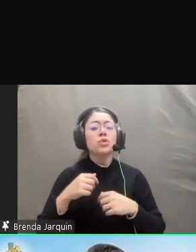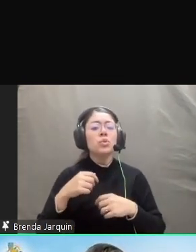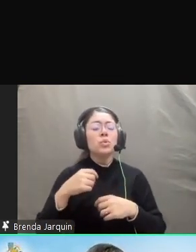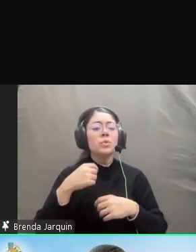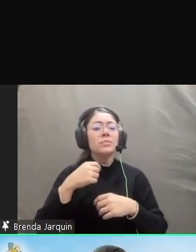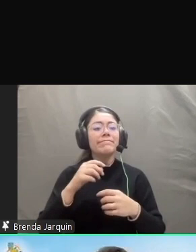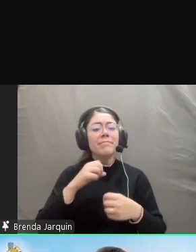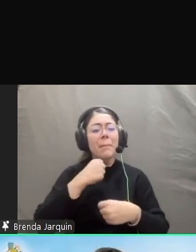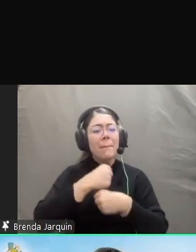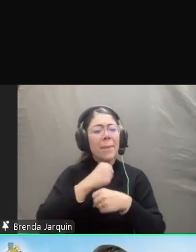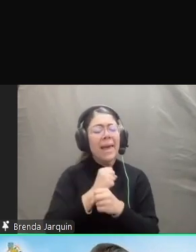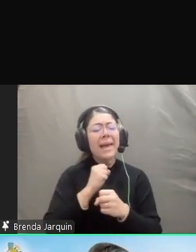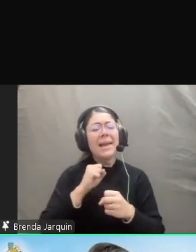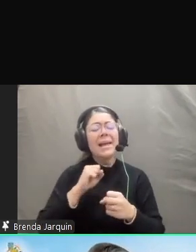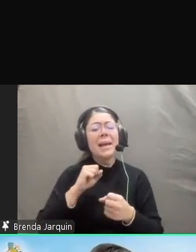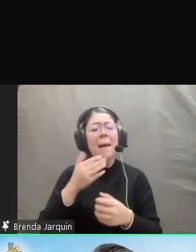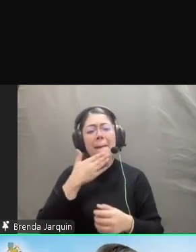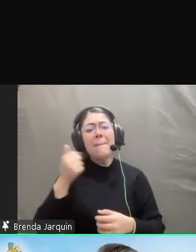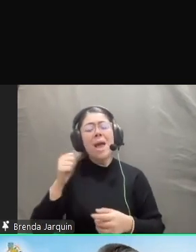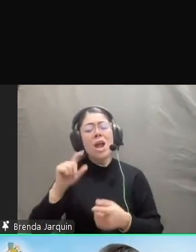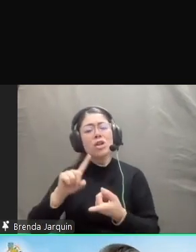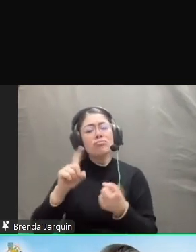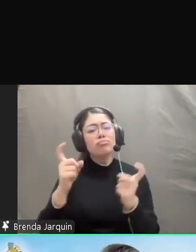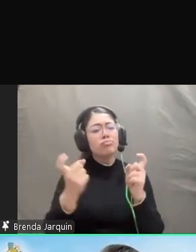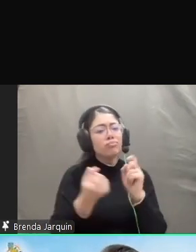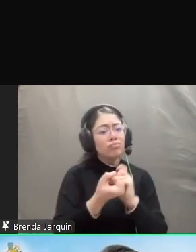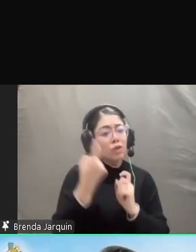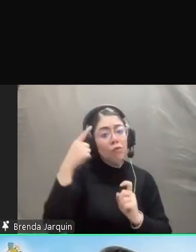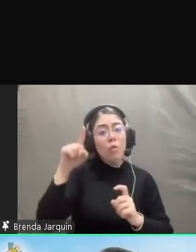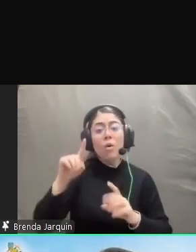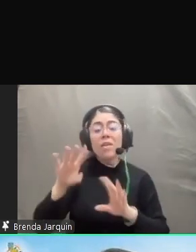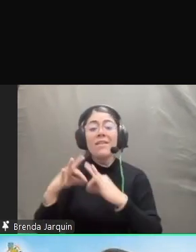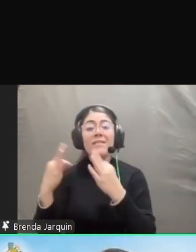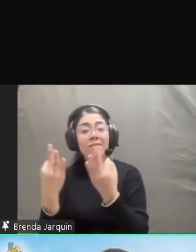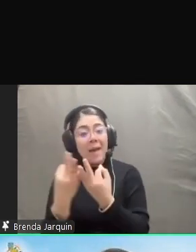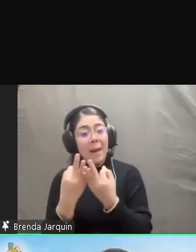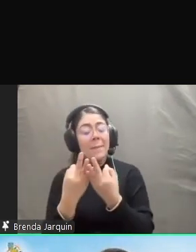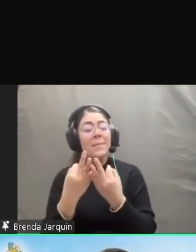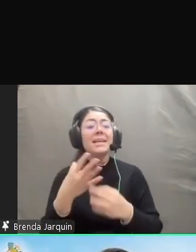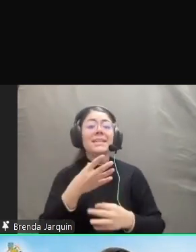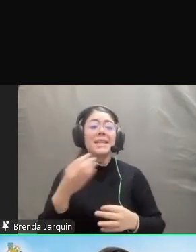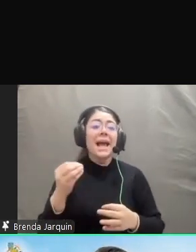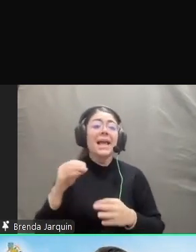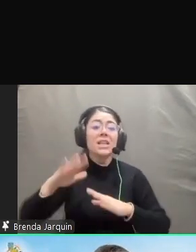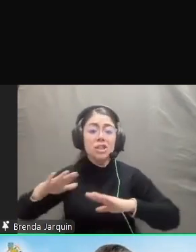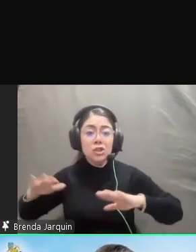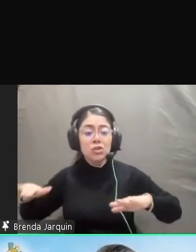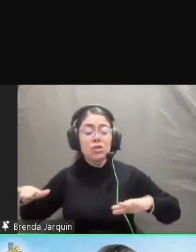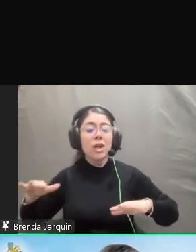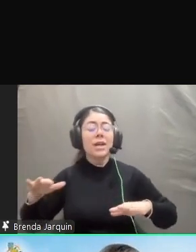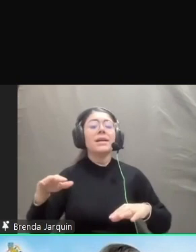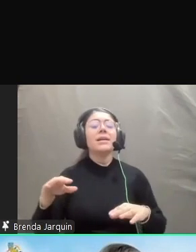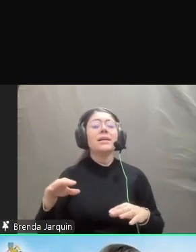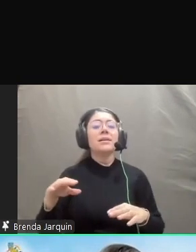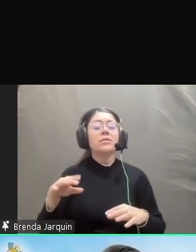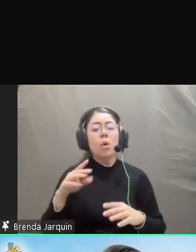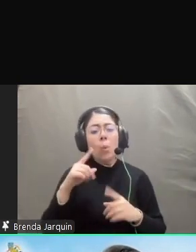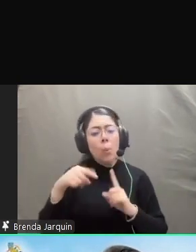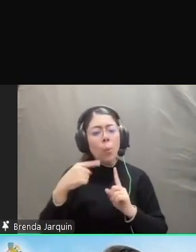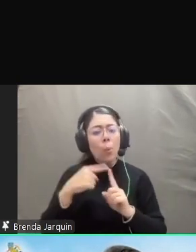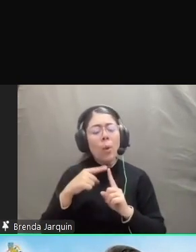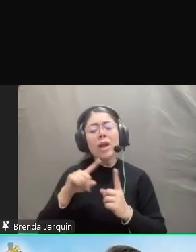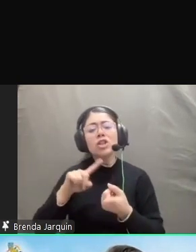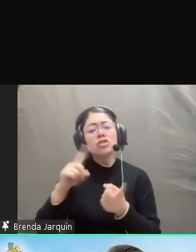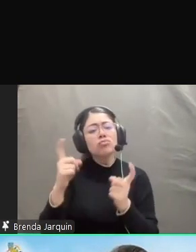really supporting effective transitions for children and their families from Part C to Part B. This section is structured more as